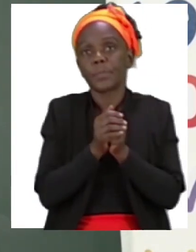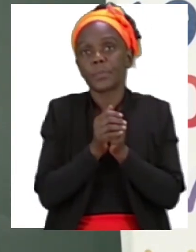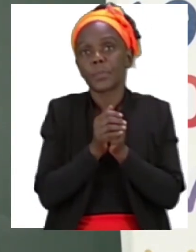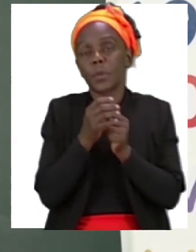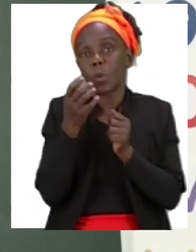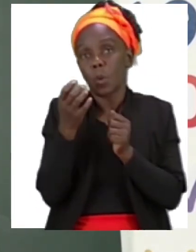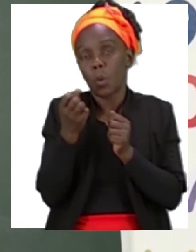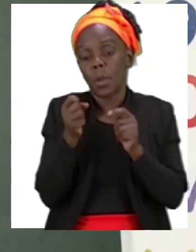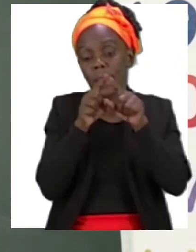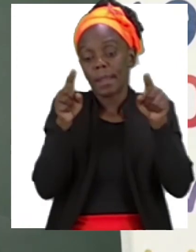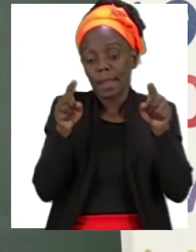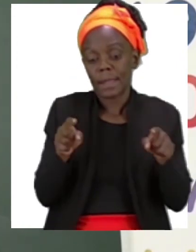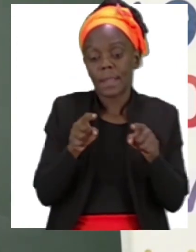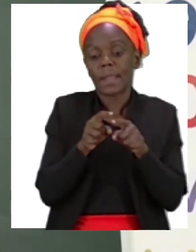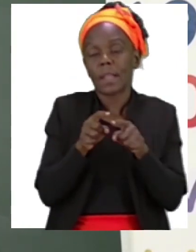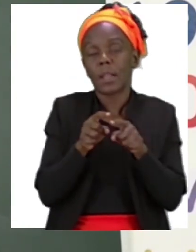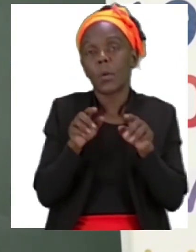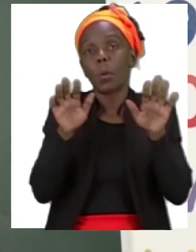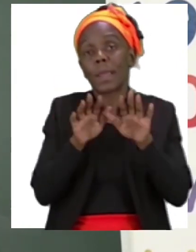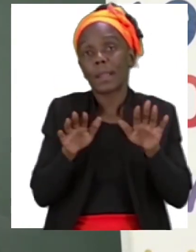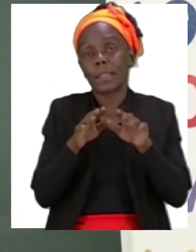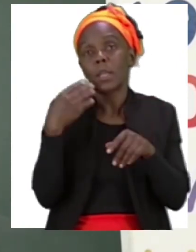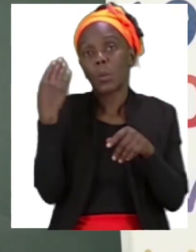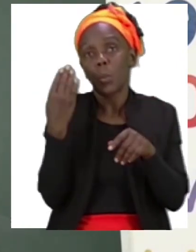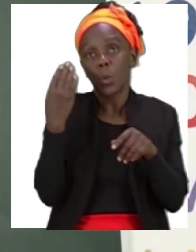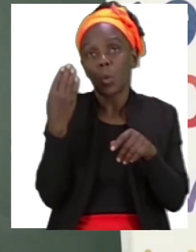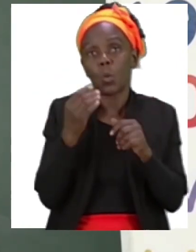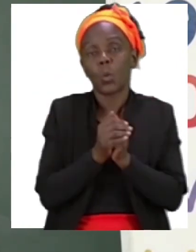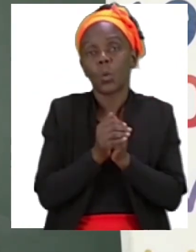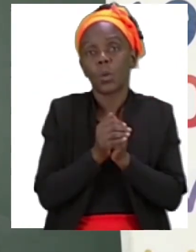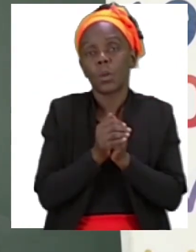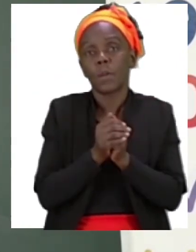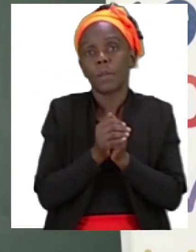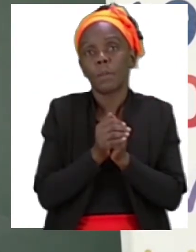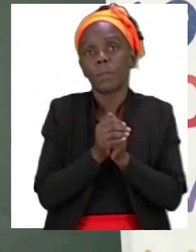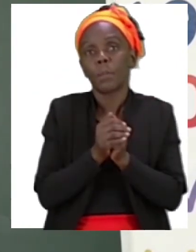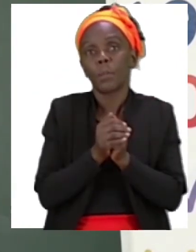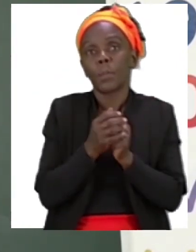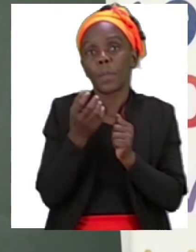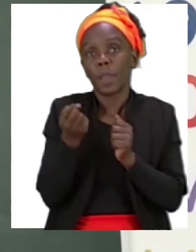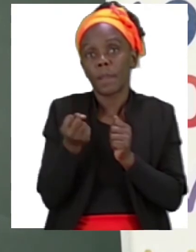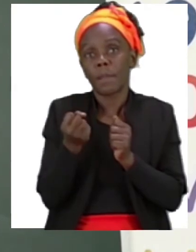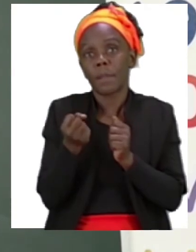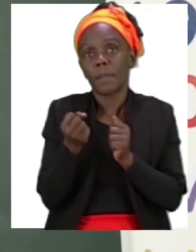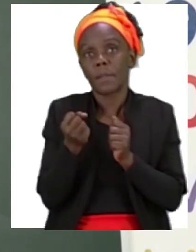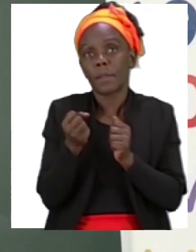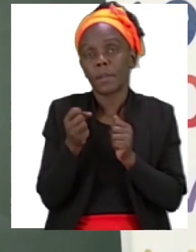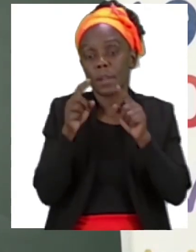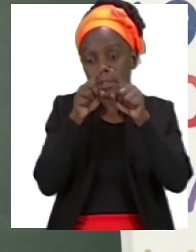have the rectangle with the color blue. Then we have